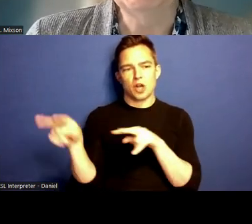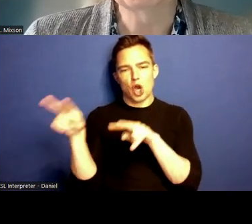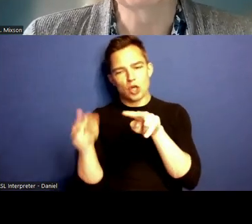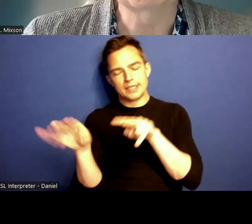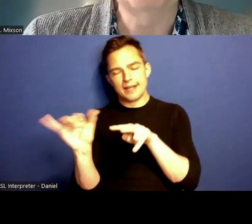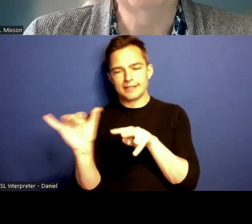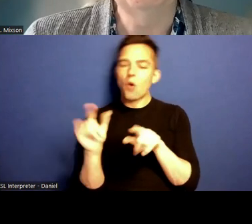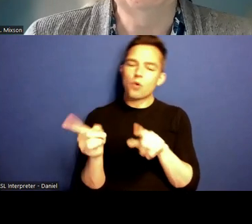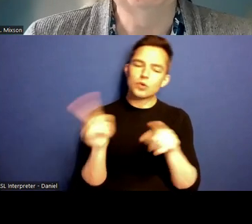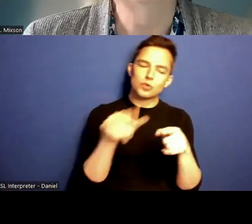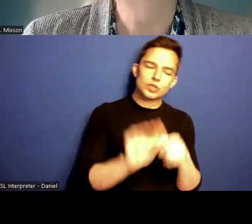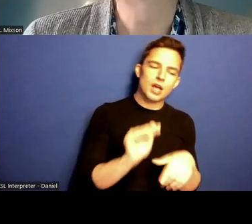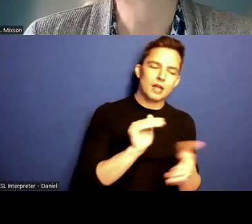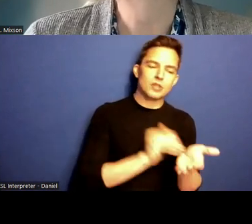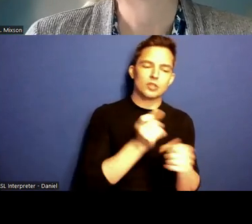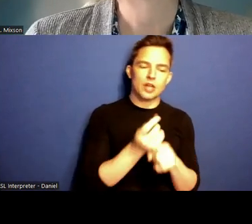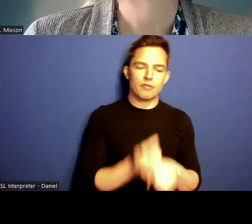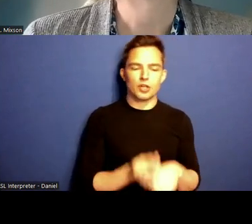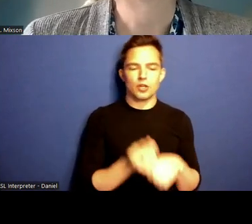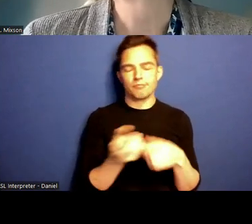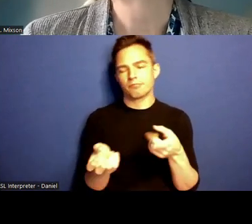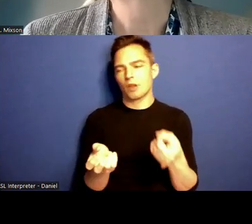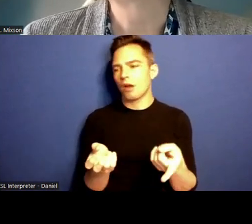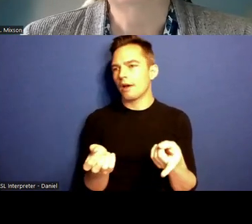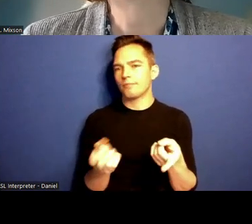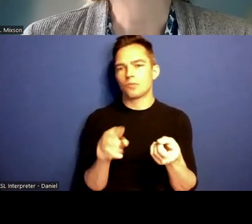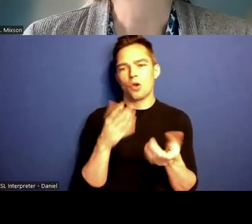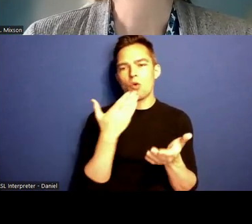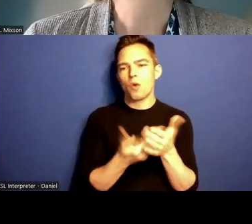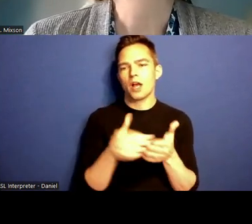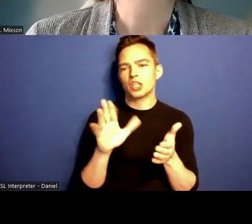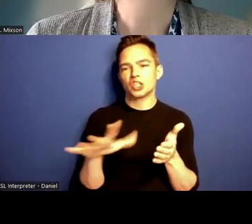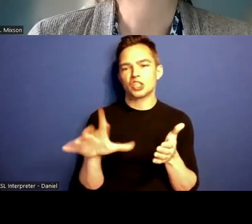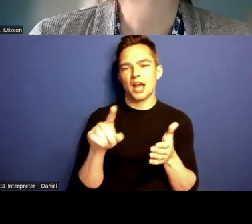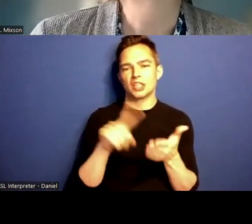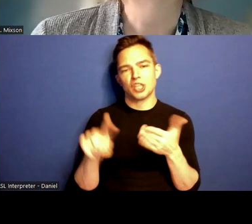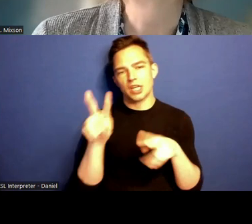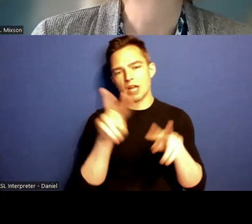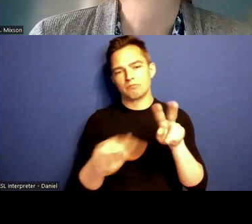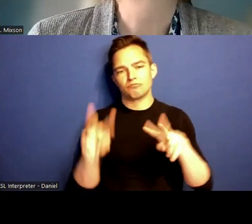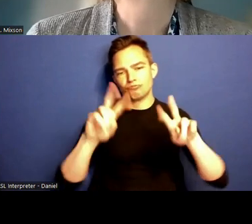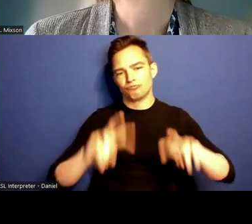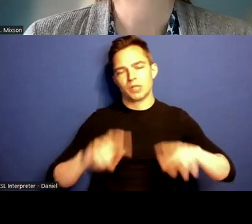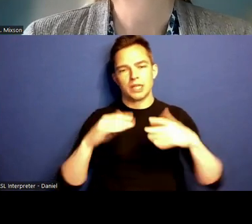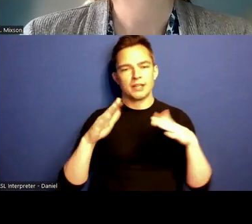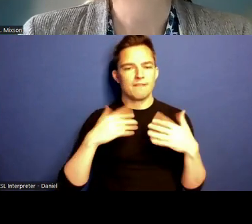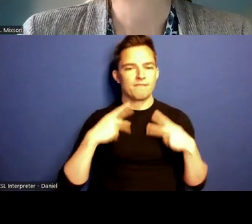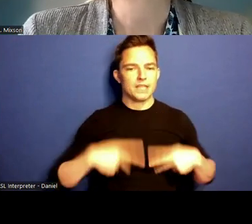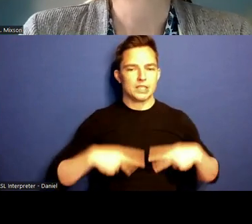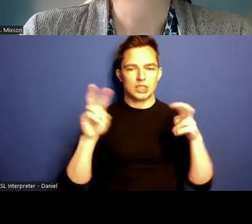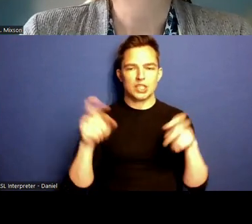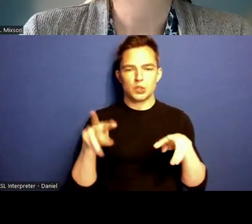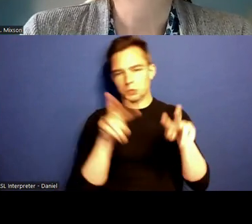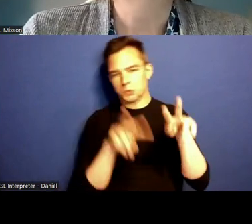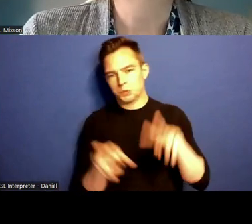your pediatrician every year, you get a well child checkup, they're looking at physical issues,